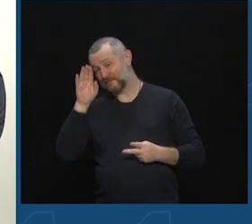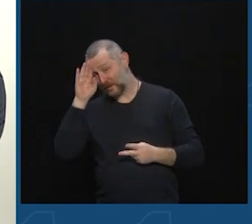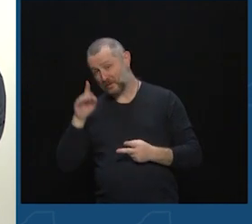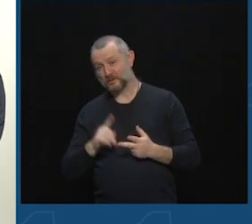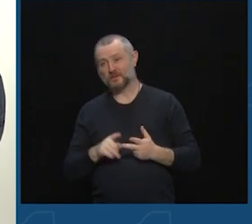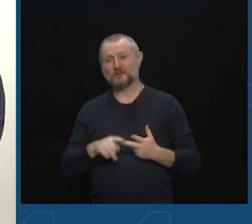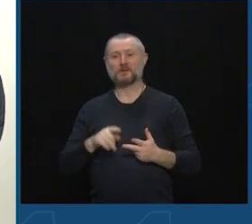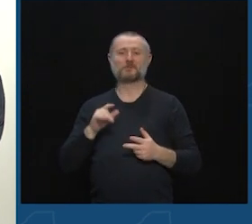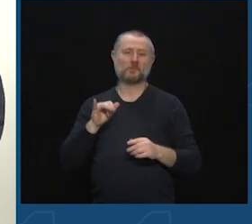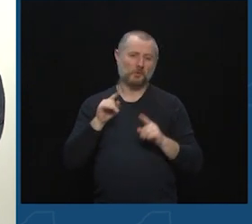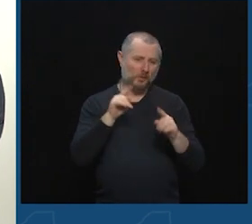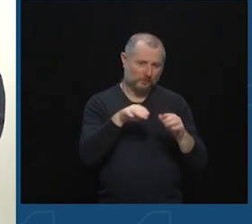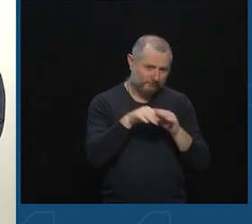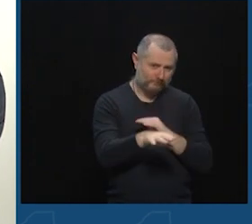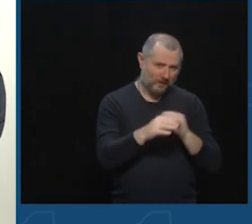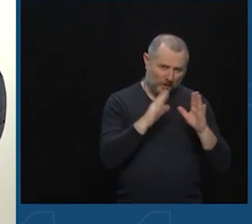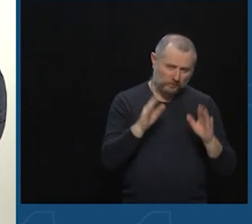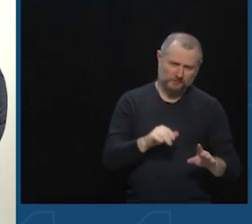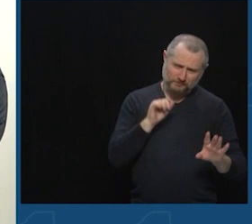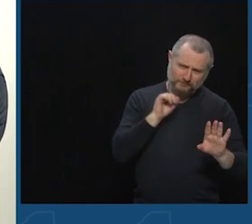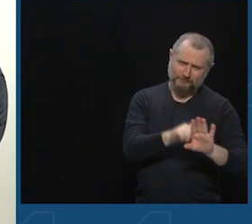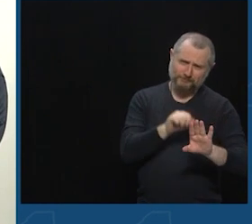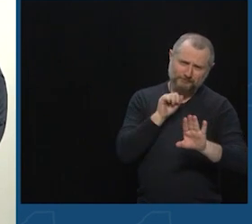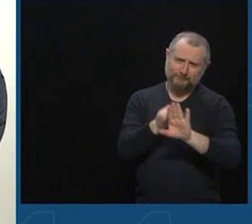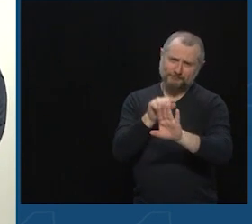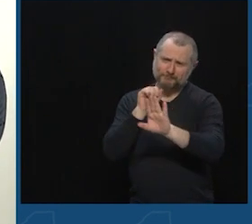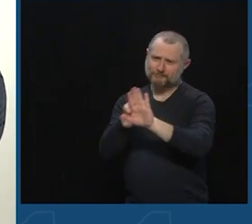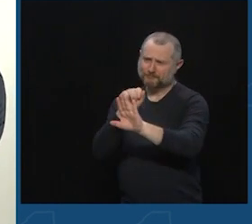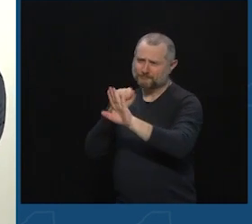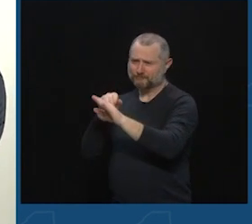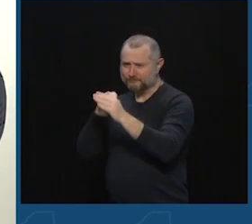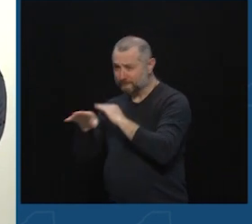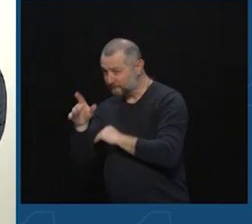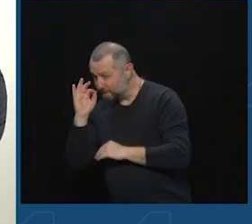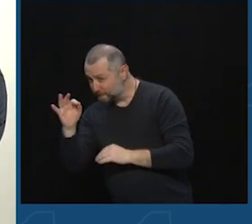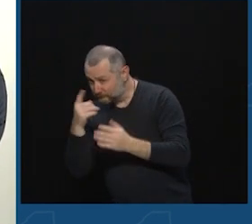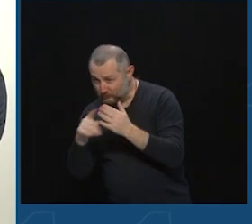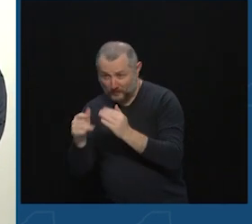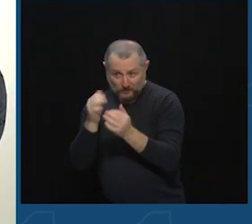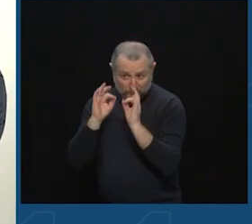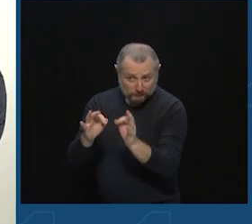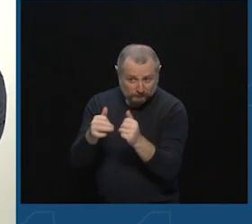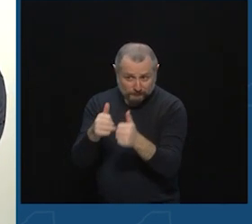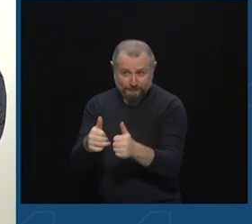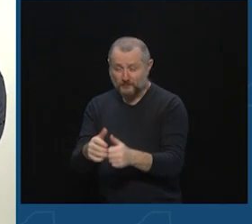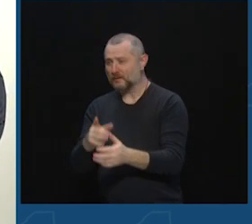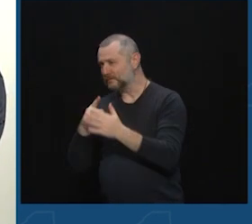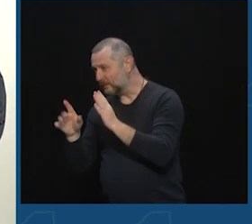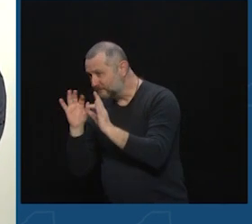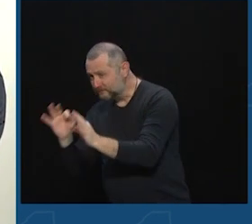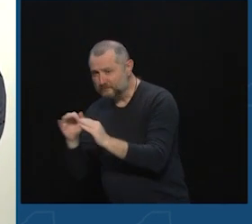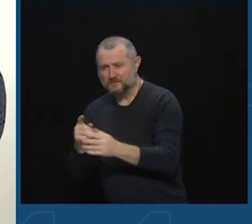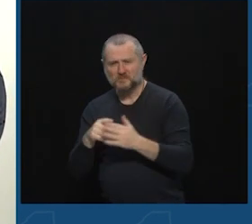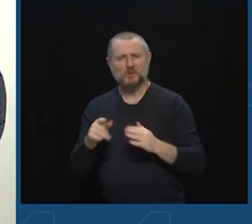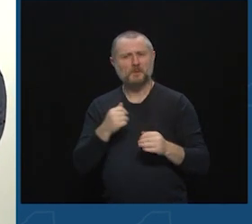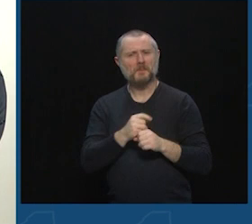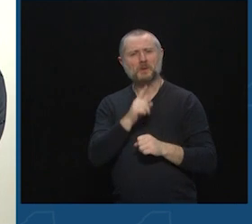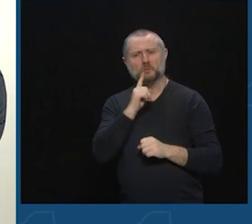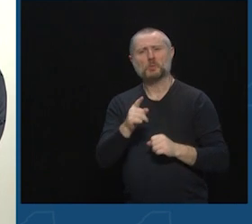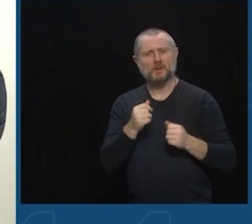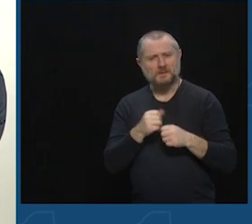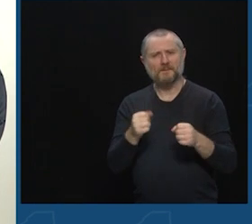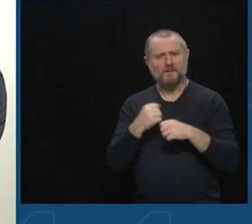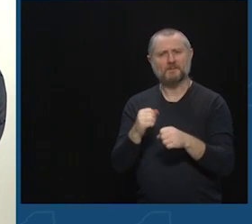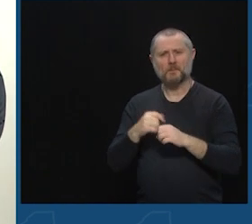to door, really checking on people on a very human level to just make sure they're okay, not just safe and warm, but that they